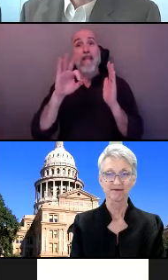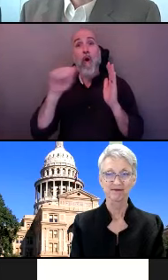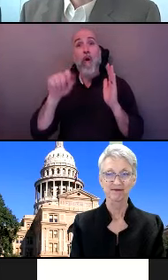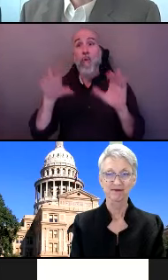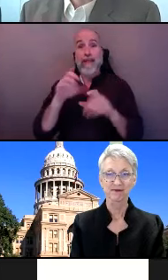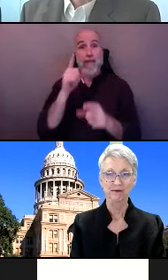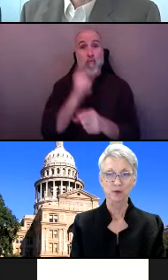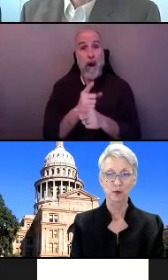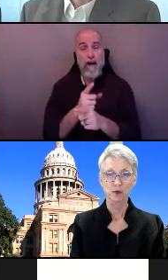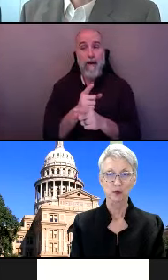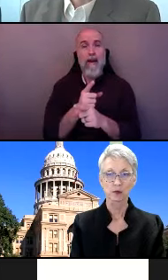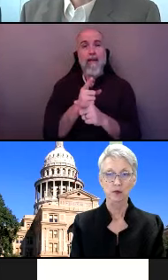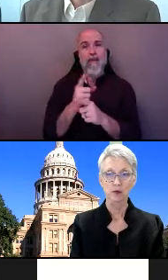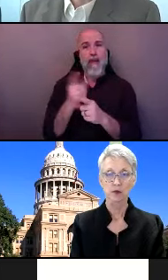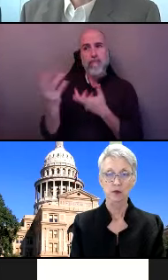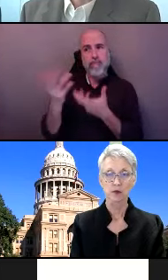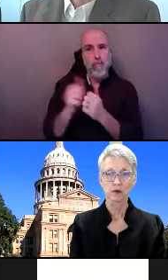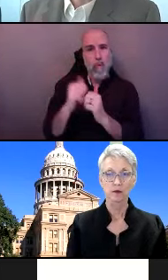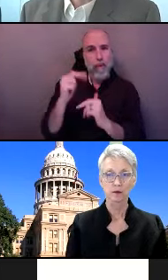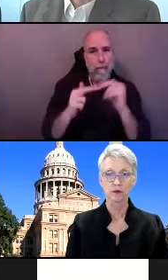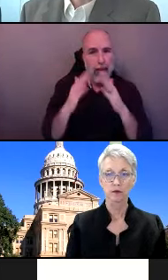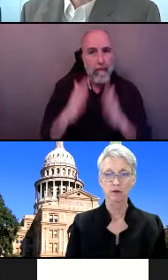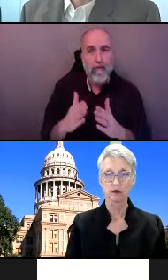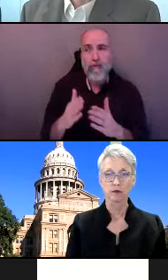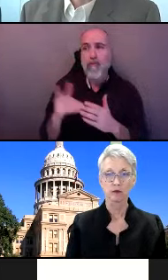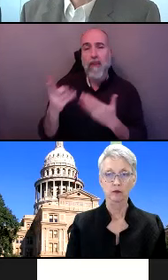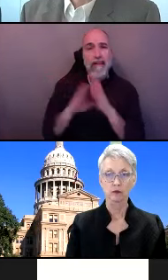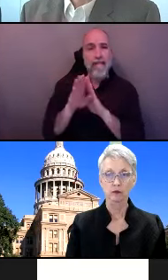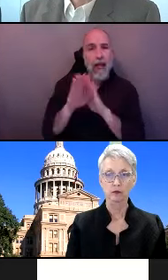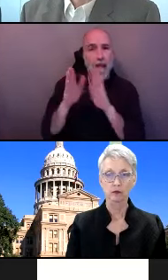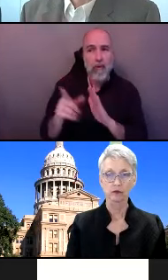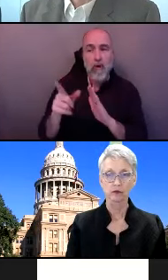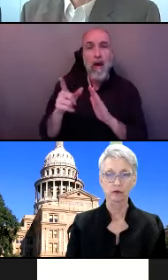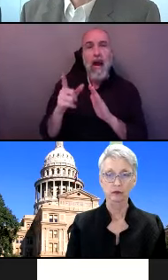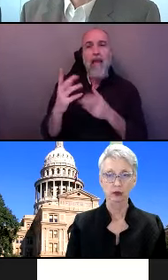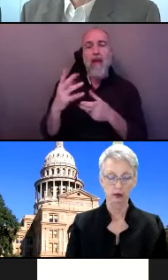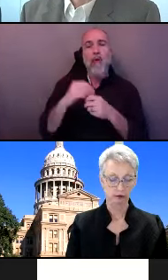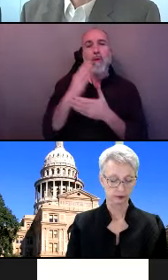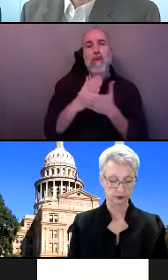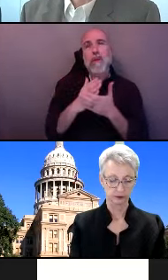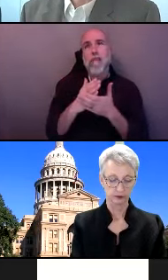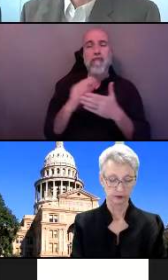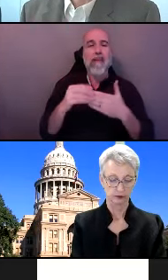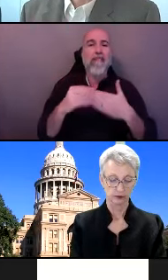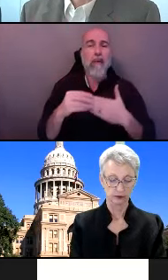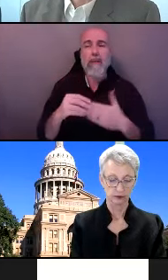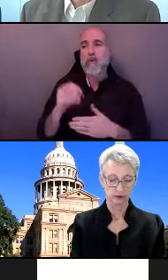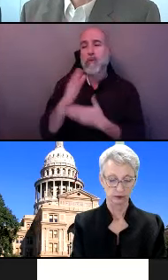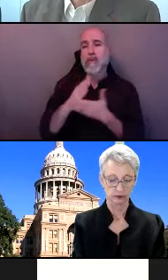to the builders and developers and they built in some variances or exceptions. If